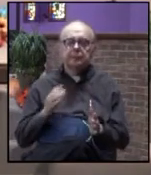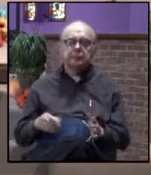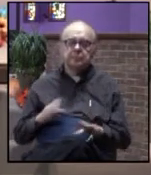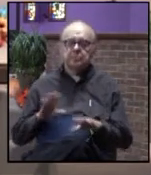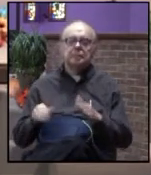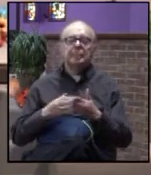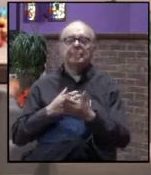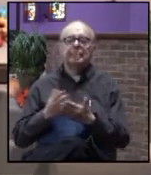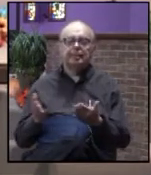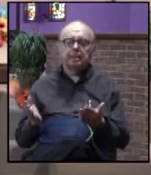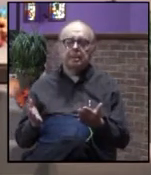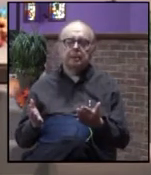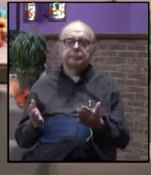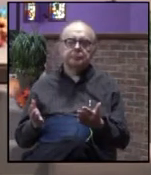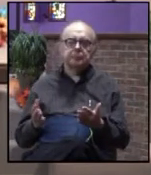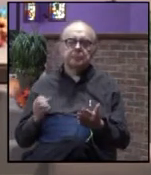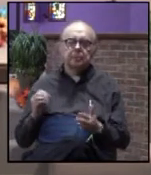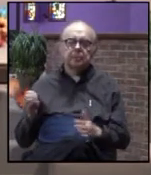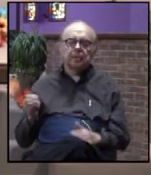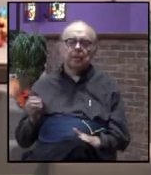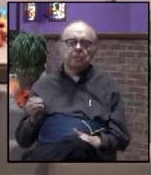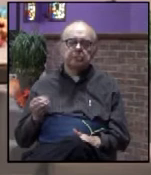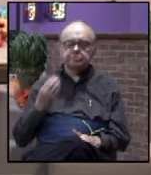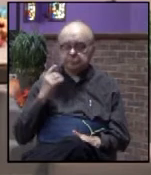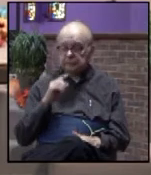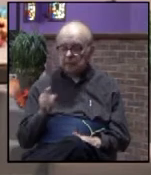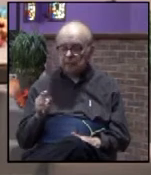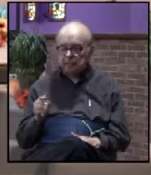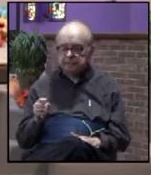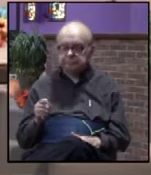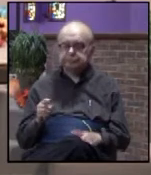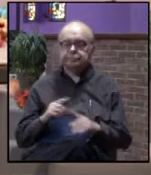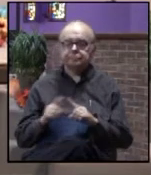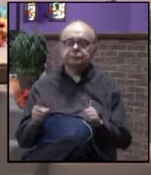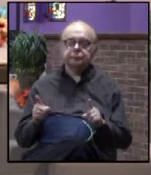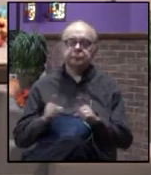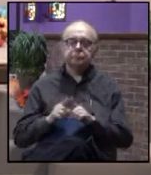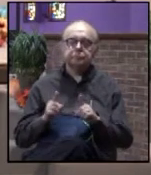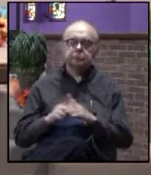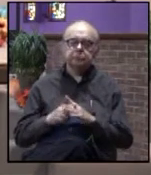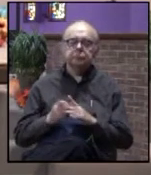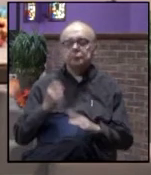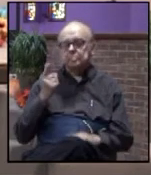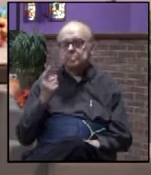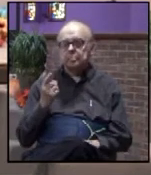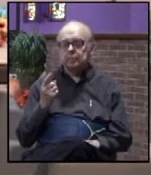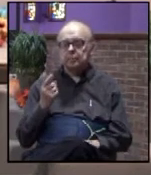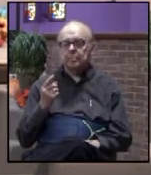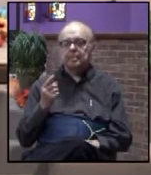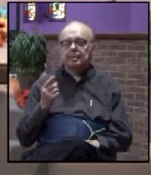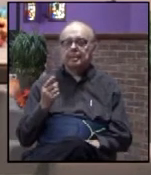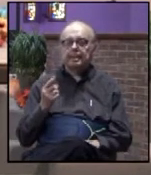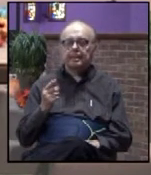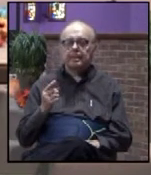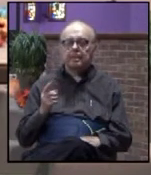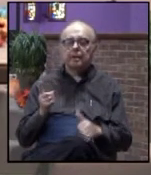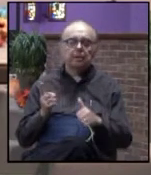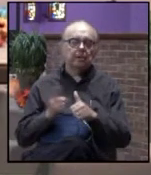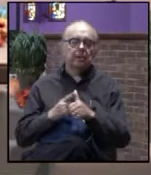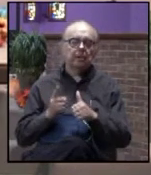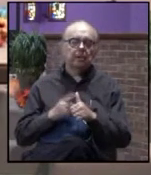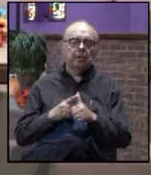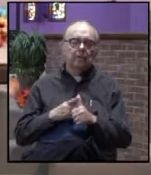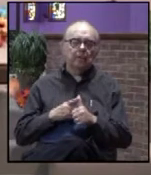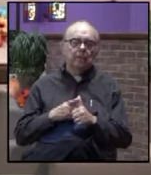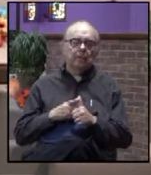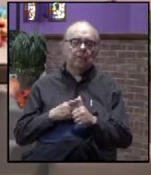things. So I don't know about you, but as we begin to understand, first of all, there's peace